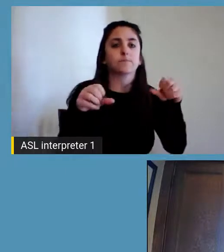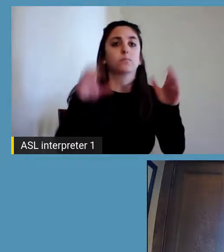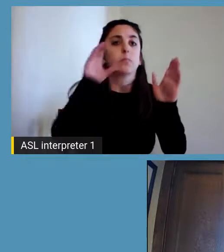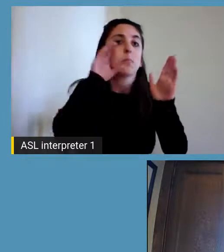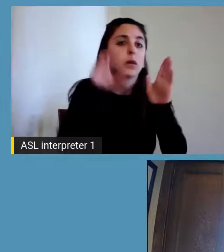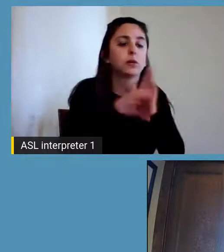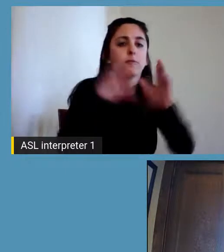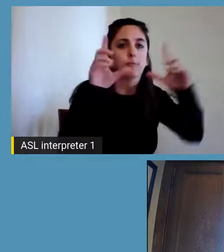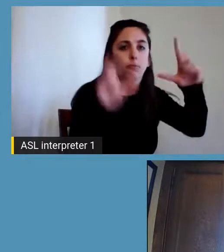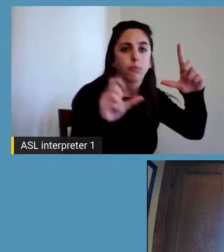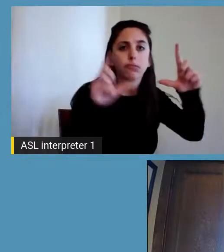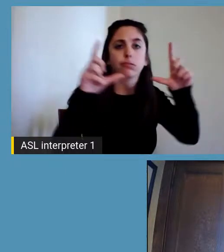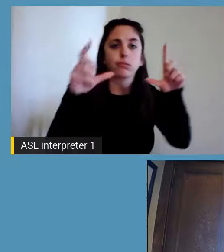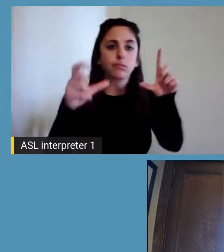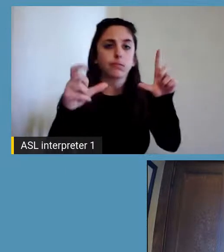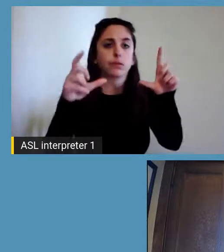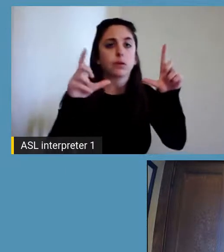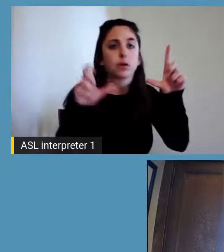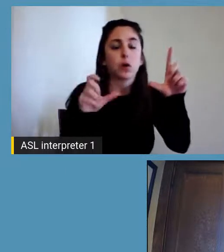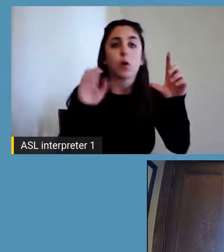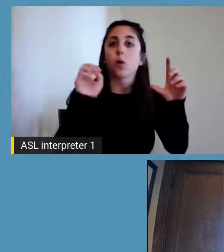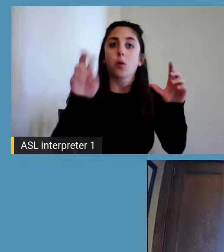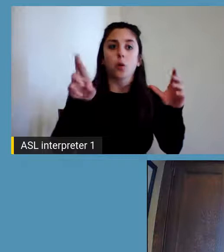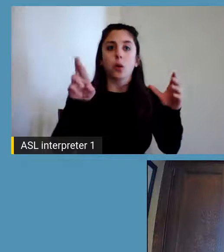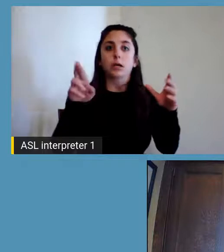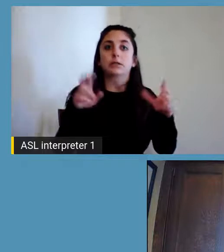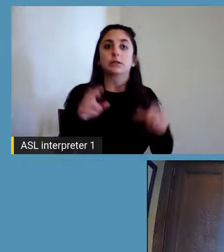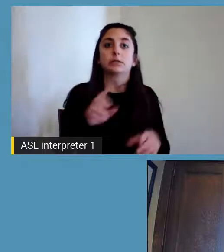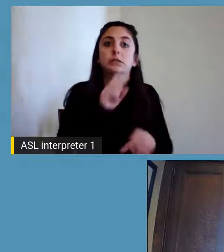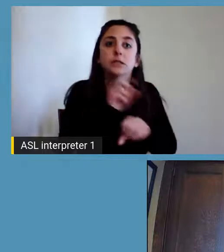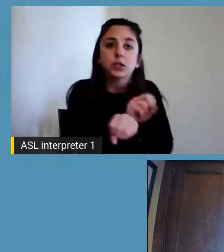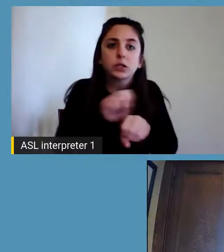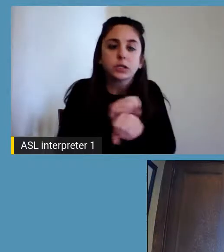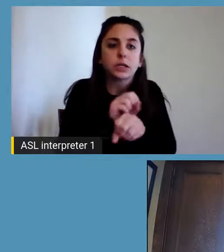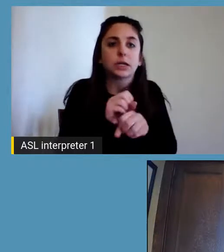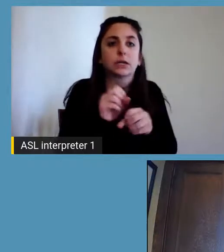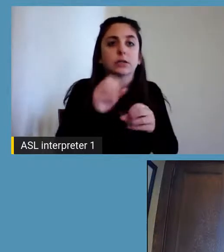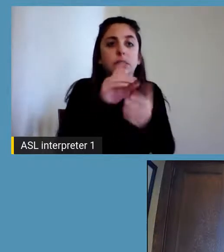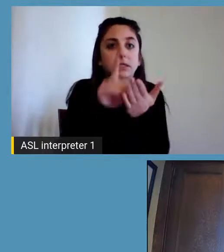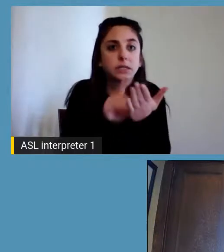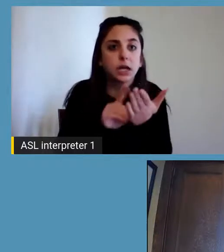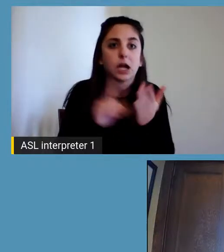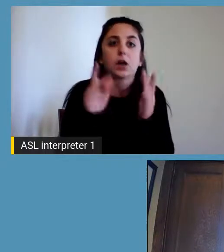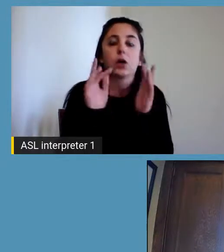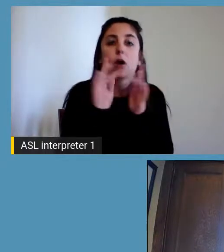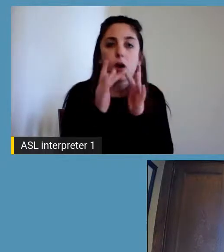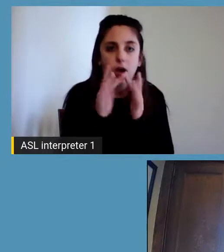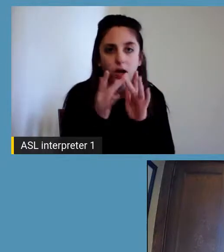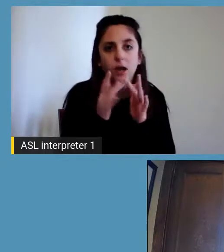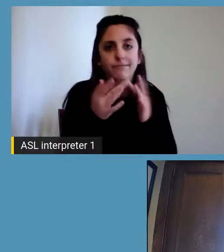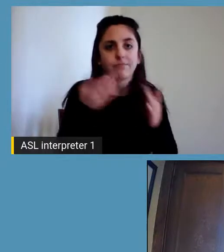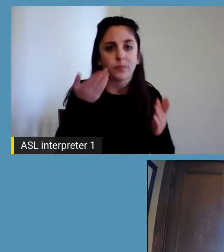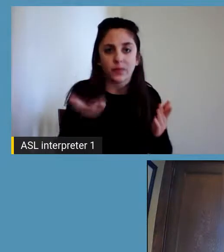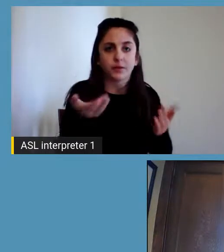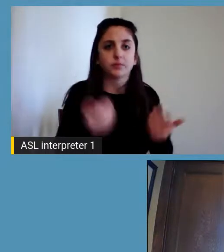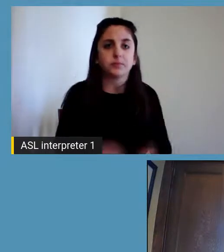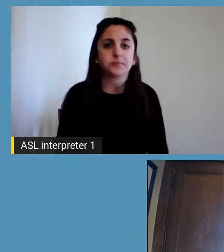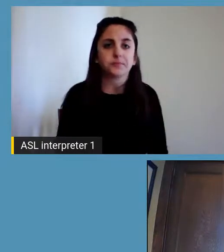digitization component to this, or is it purely just a design from a designer?